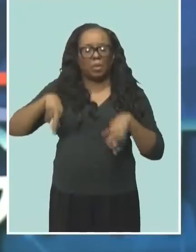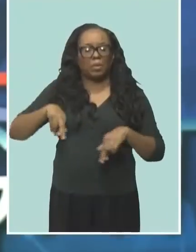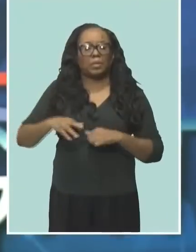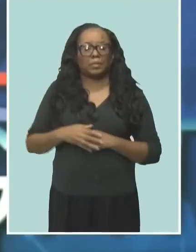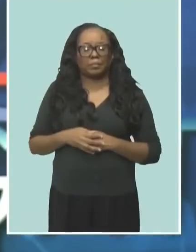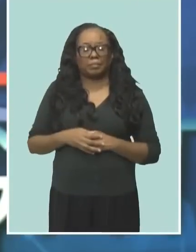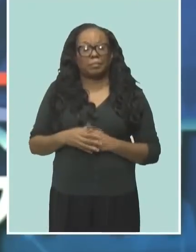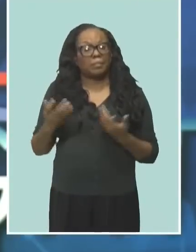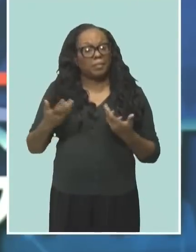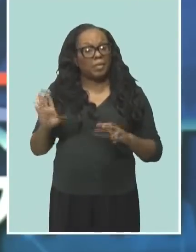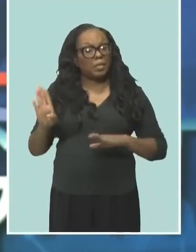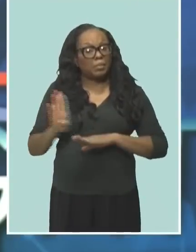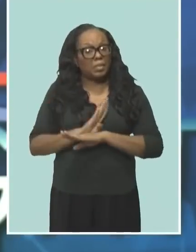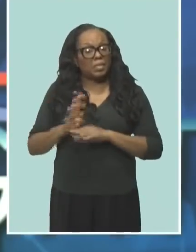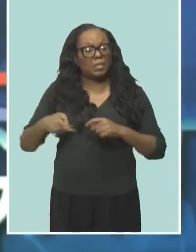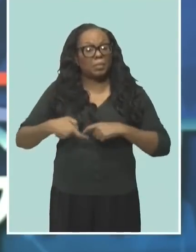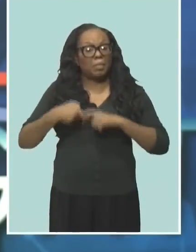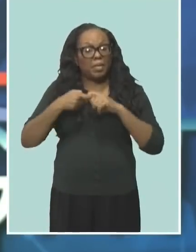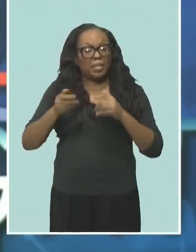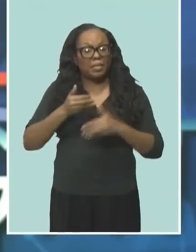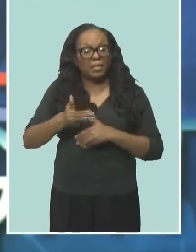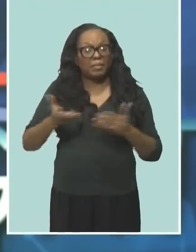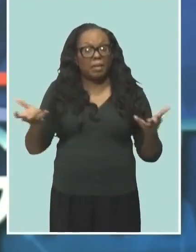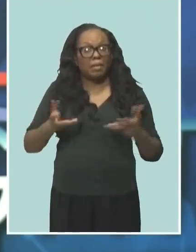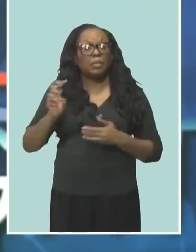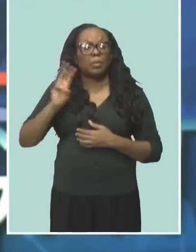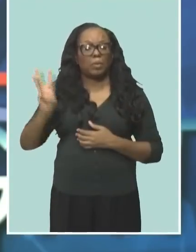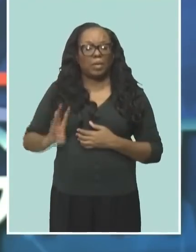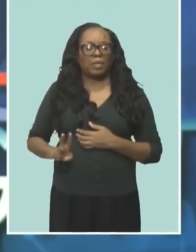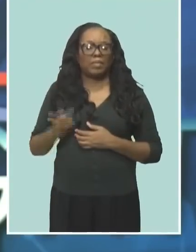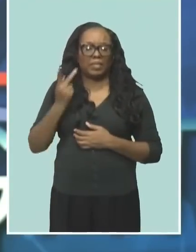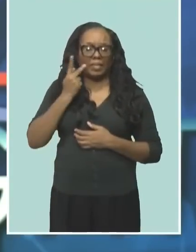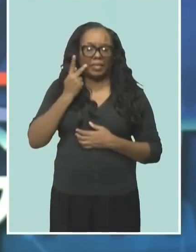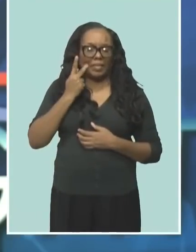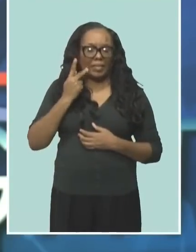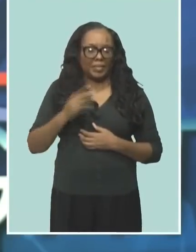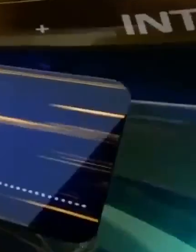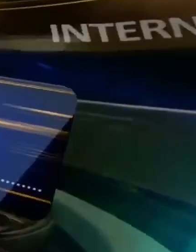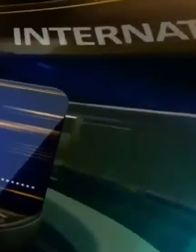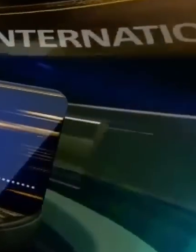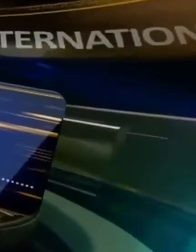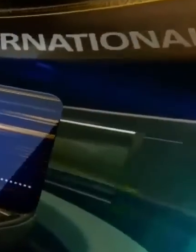That's our business report. We'll take a break here. We're coming back with a look at the weather with Carrie-Ann O'Neill.